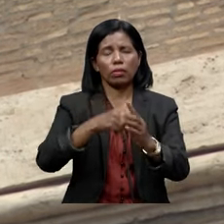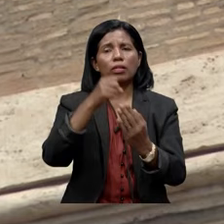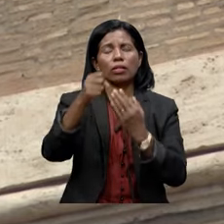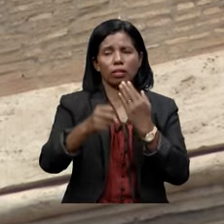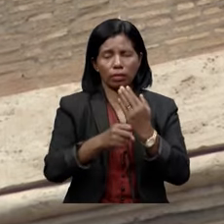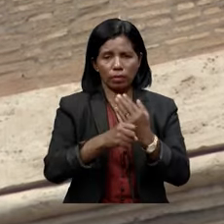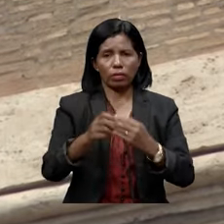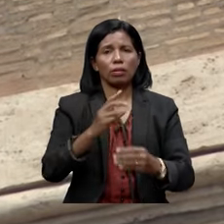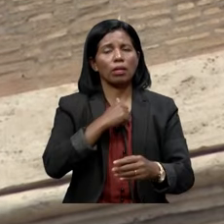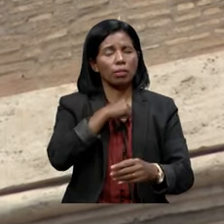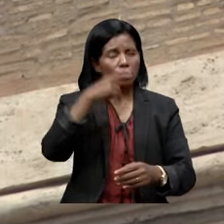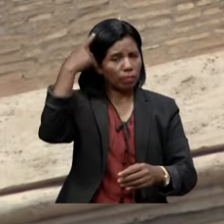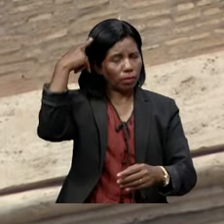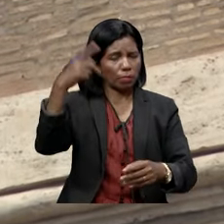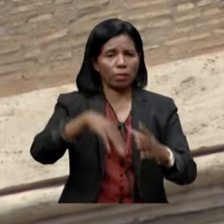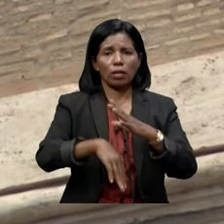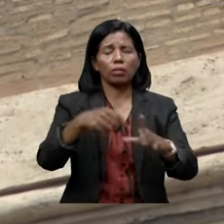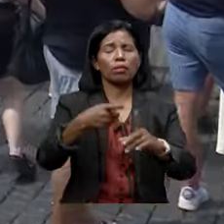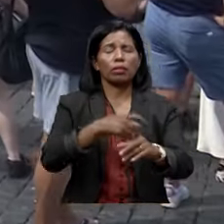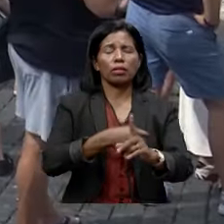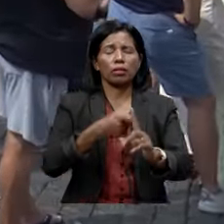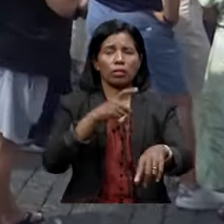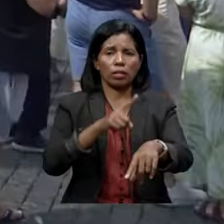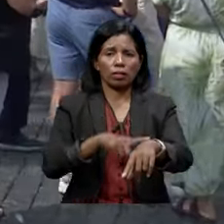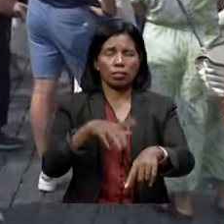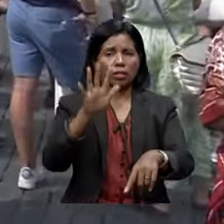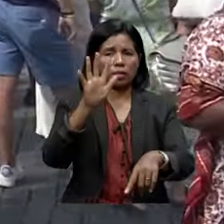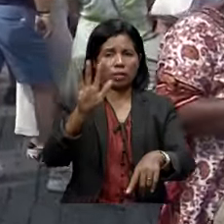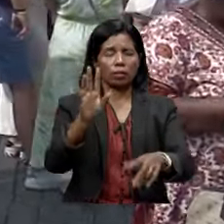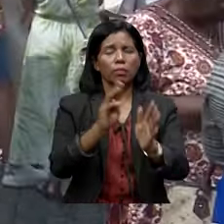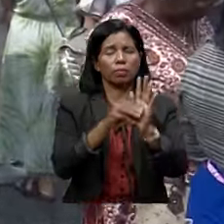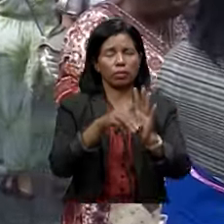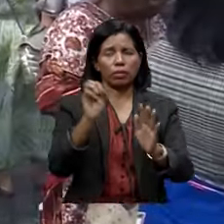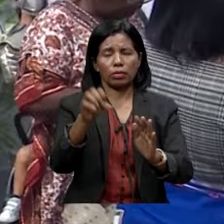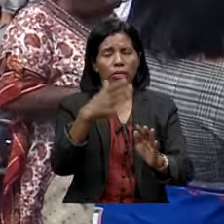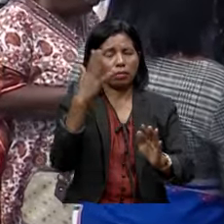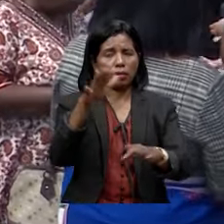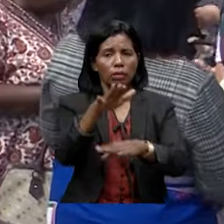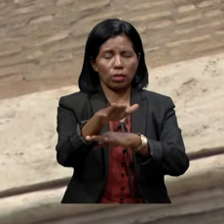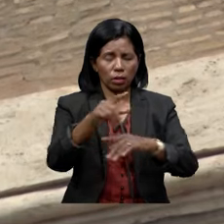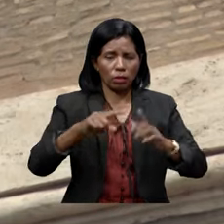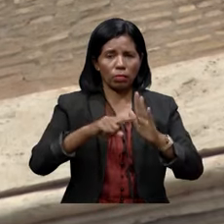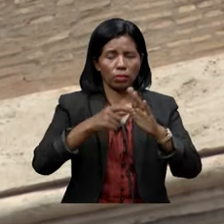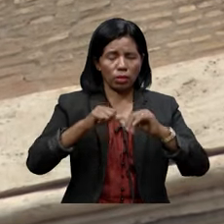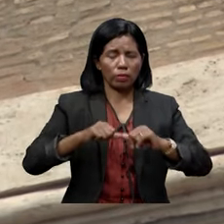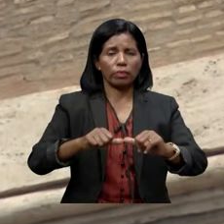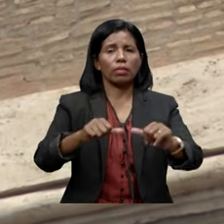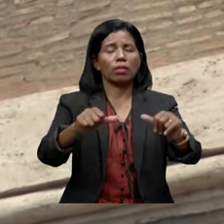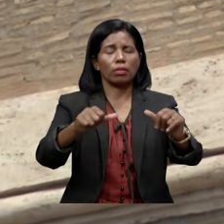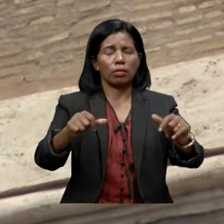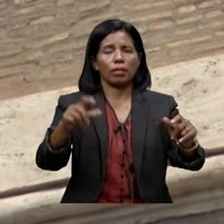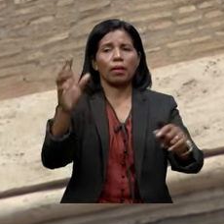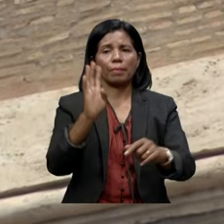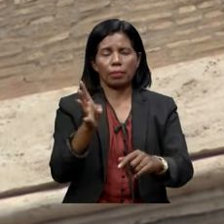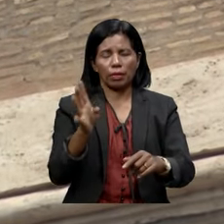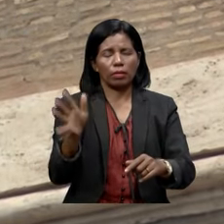Católica Romana, se sai Rússia e Vaticano, e a tuculima li um minuto sa nulo recém lima loro crai, ori ha hun nine viagem apostólica badala hat nulo